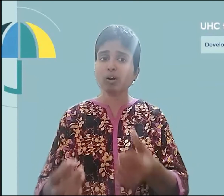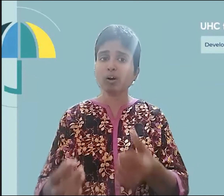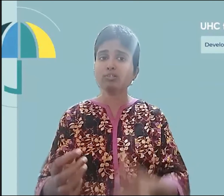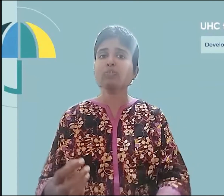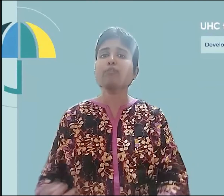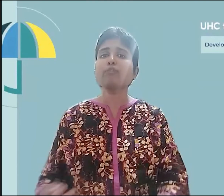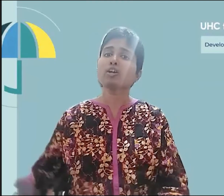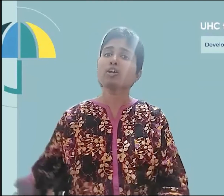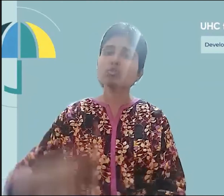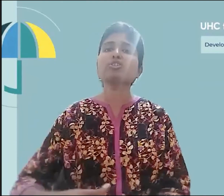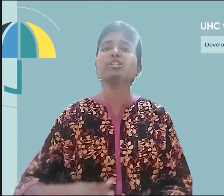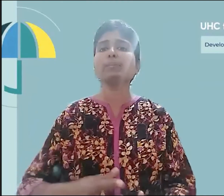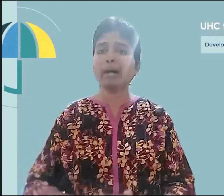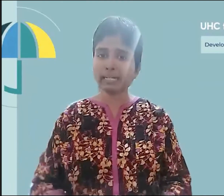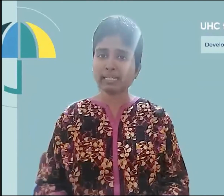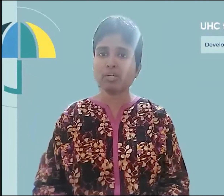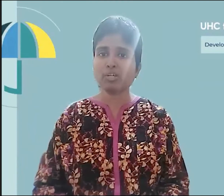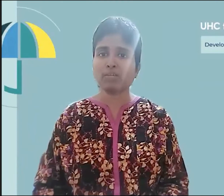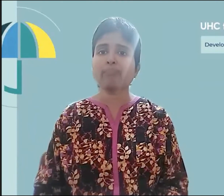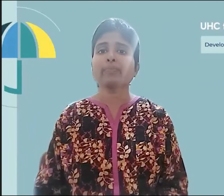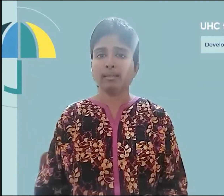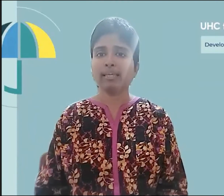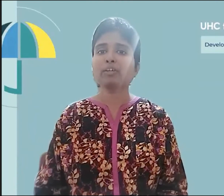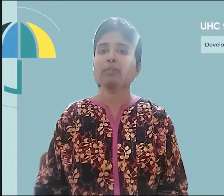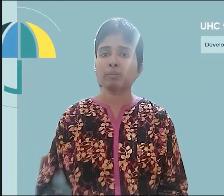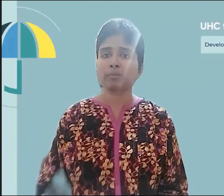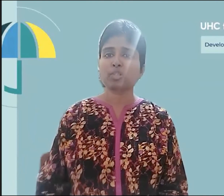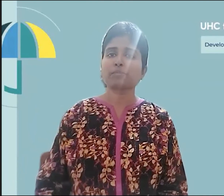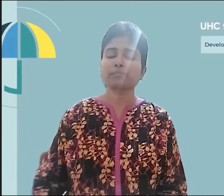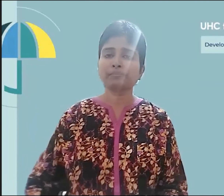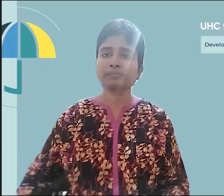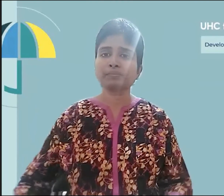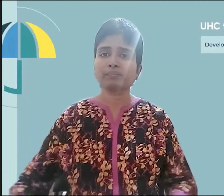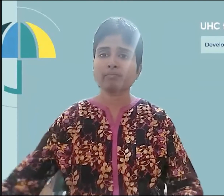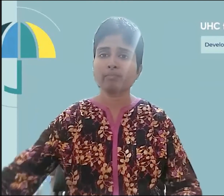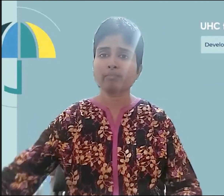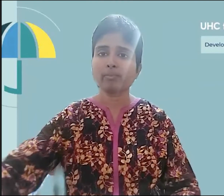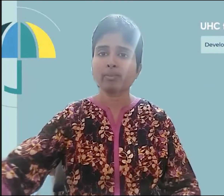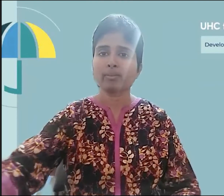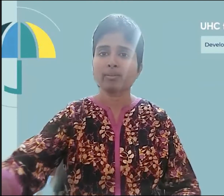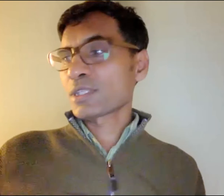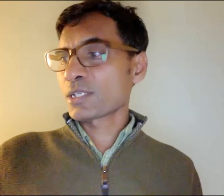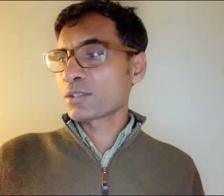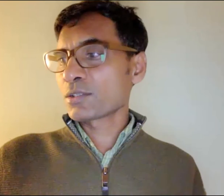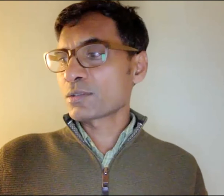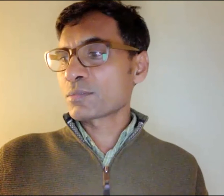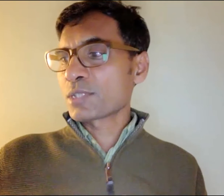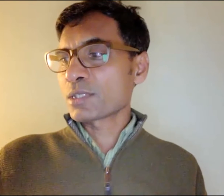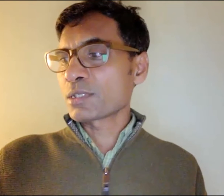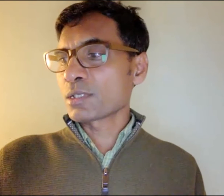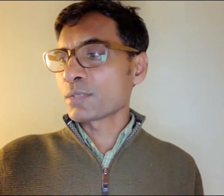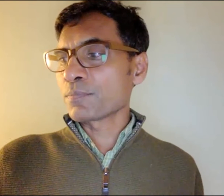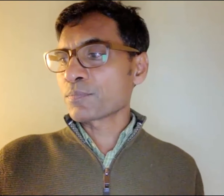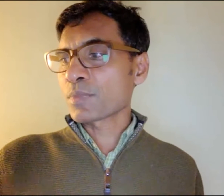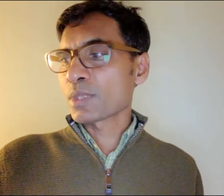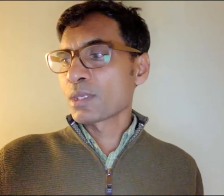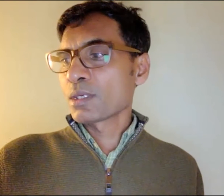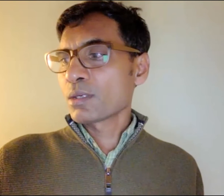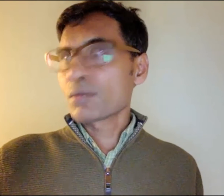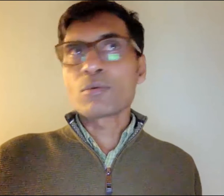but also for social participation. Thank you very much. Terrific. Thank you,